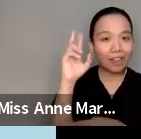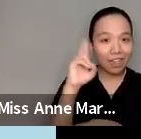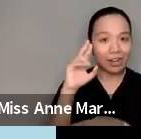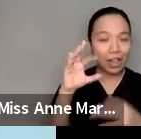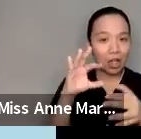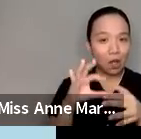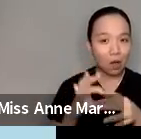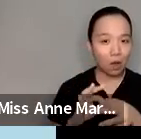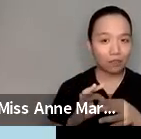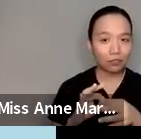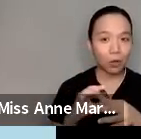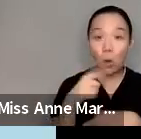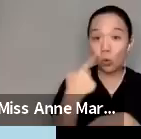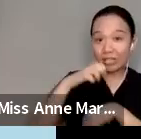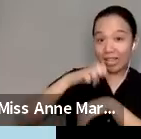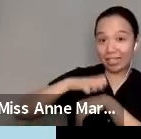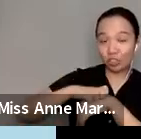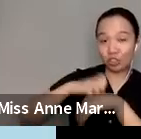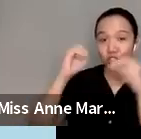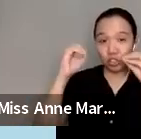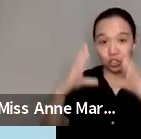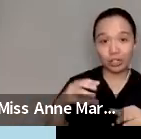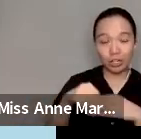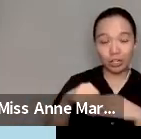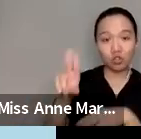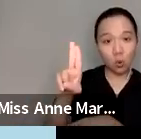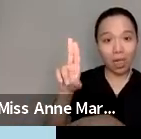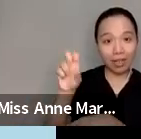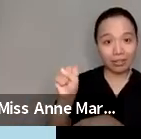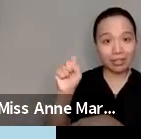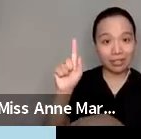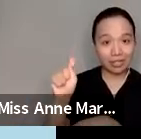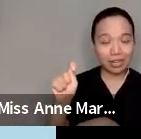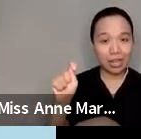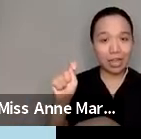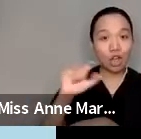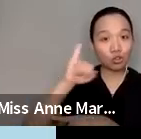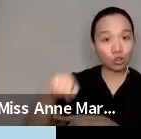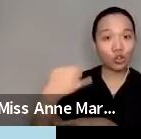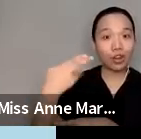was an English teacher in UST Junior High School,